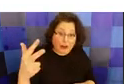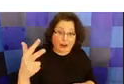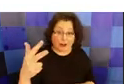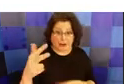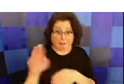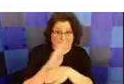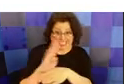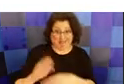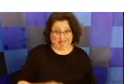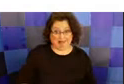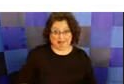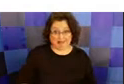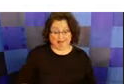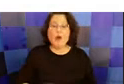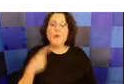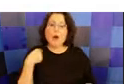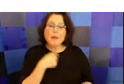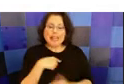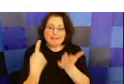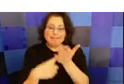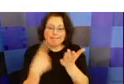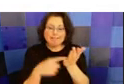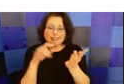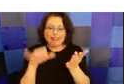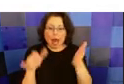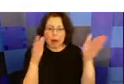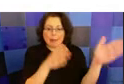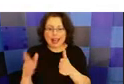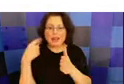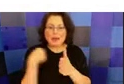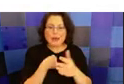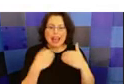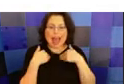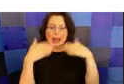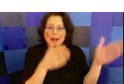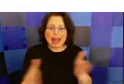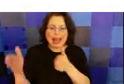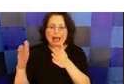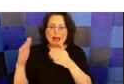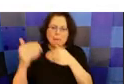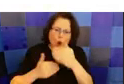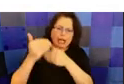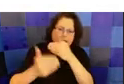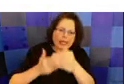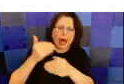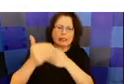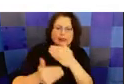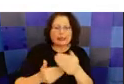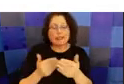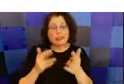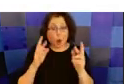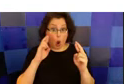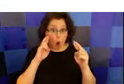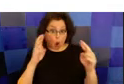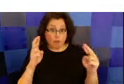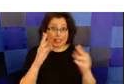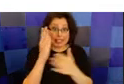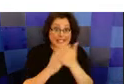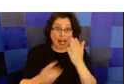this plan, and we did a planning process, you might recall, hopefully some of you participated in